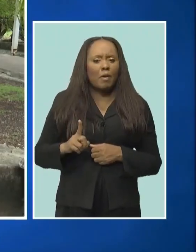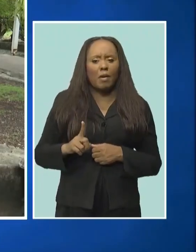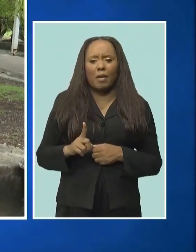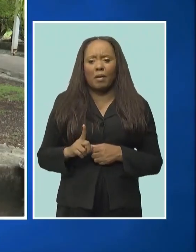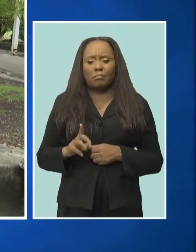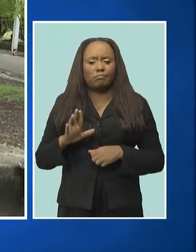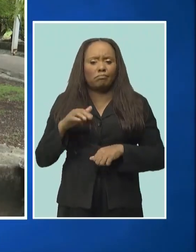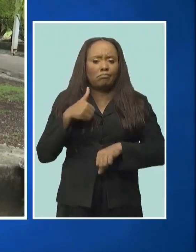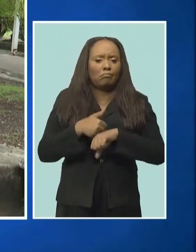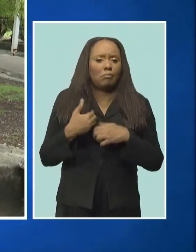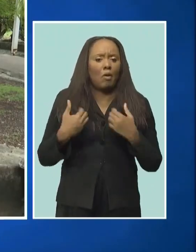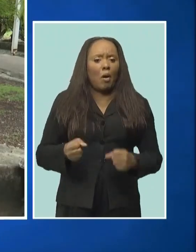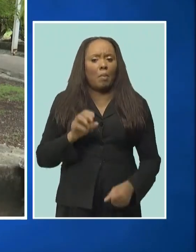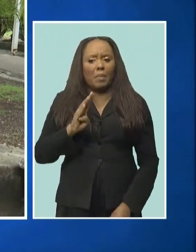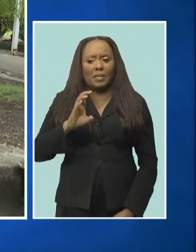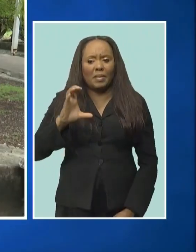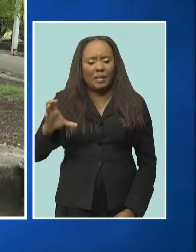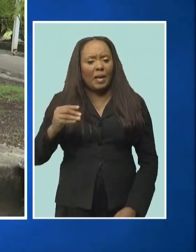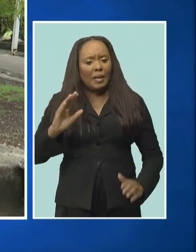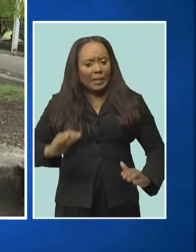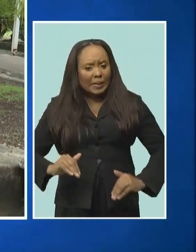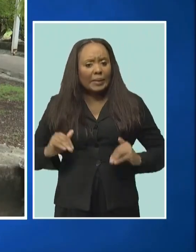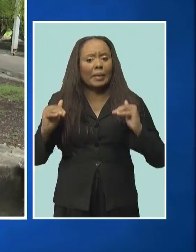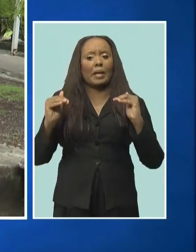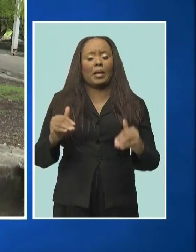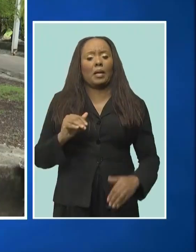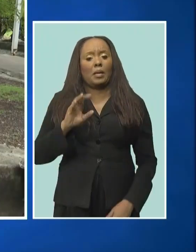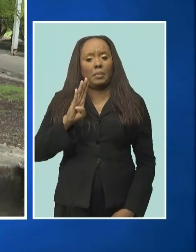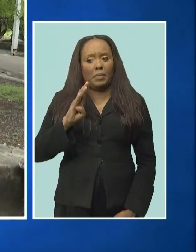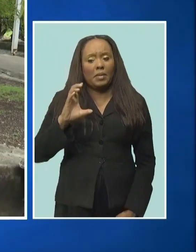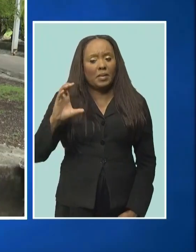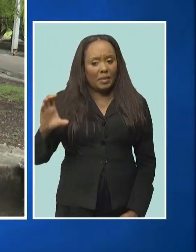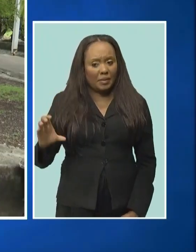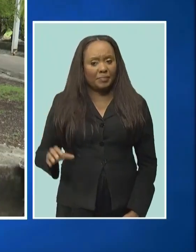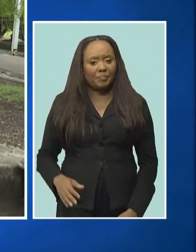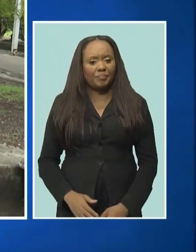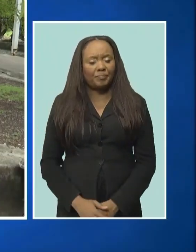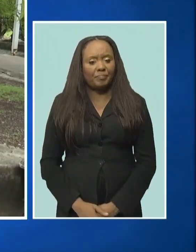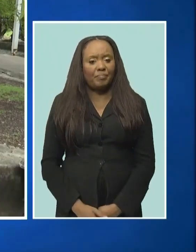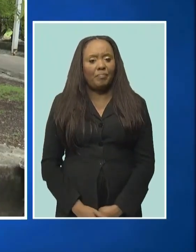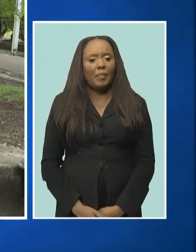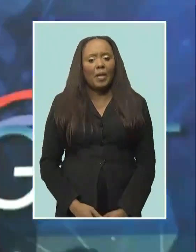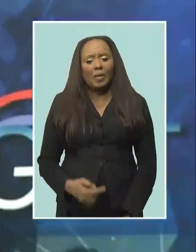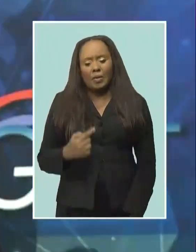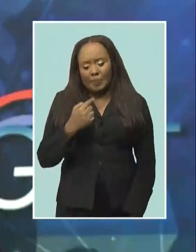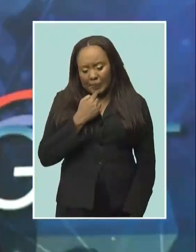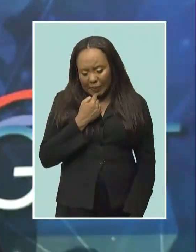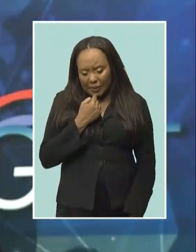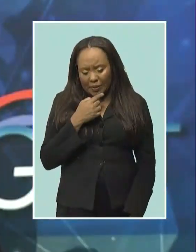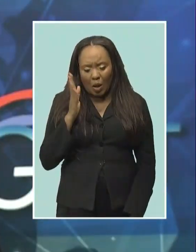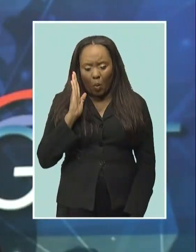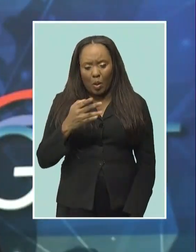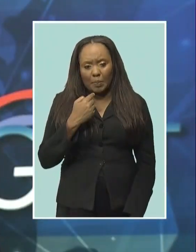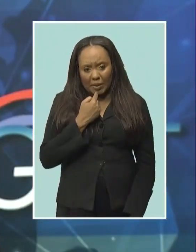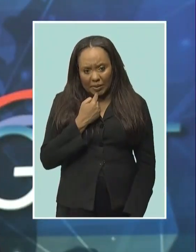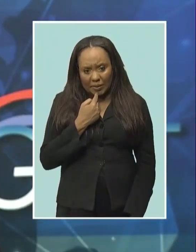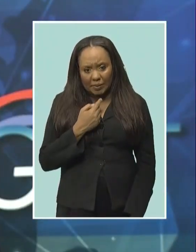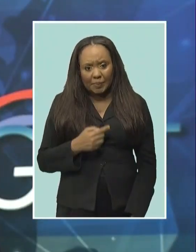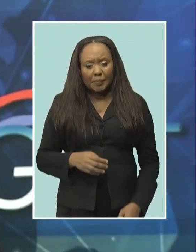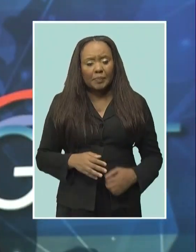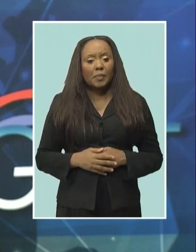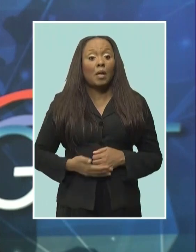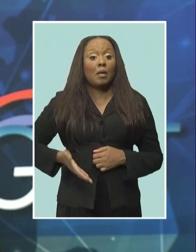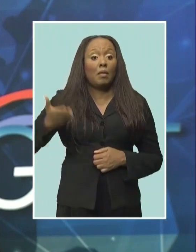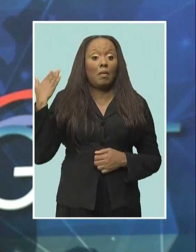profile and the reputation of that institution. We will all miss him. And former Prime Minister